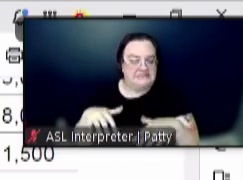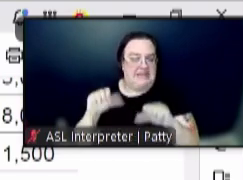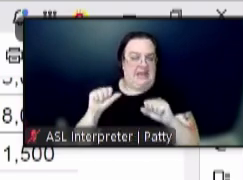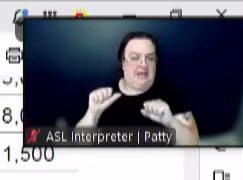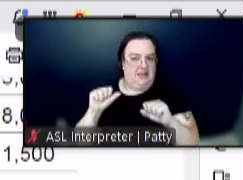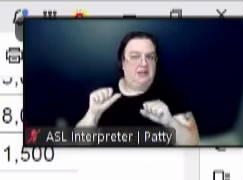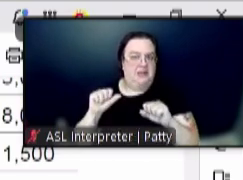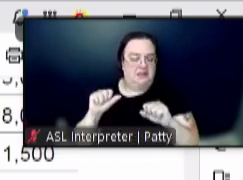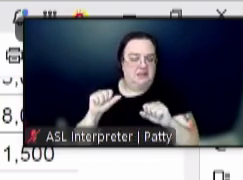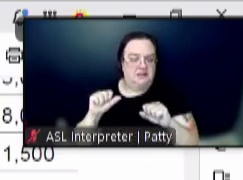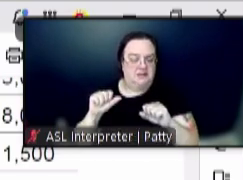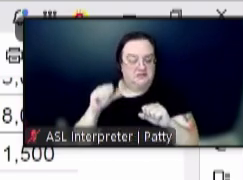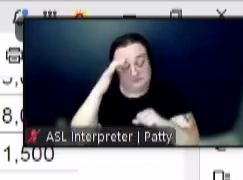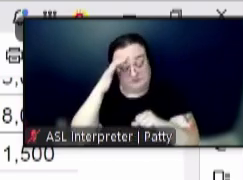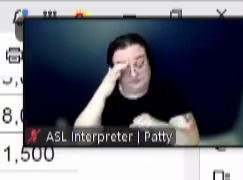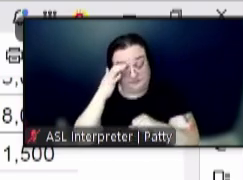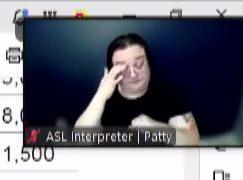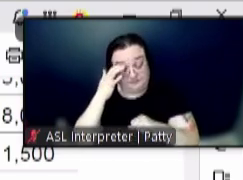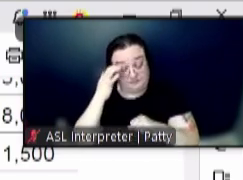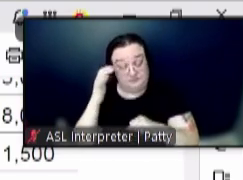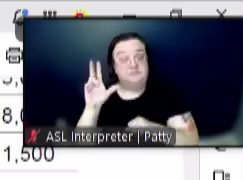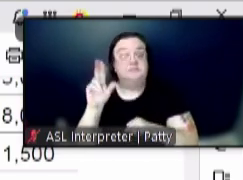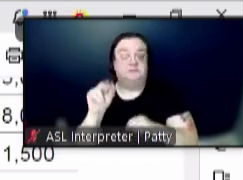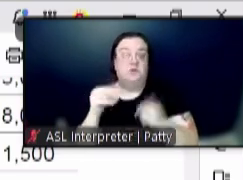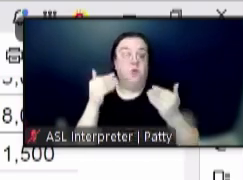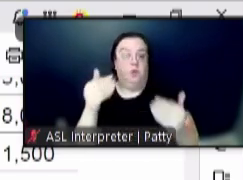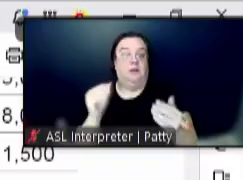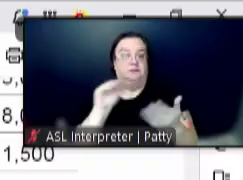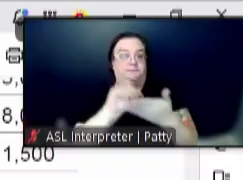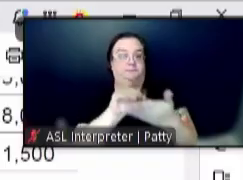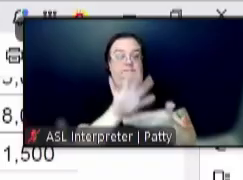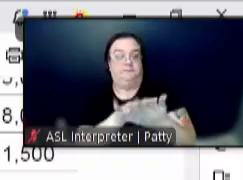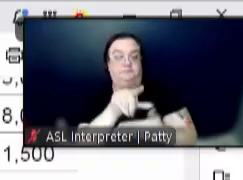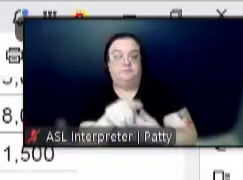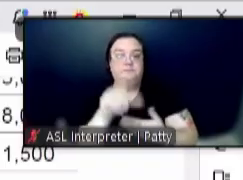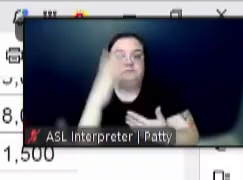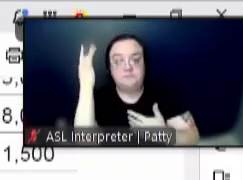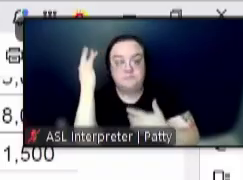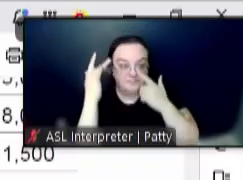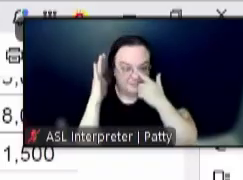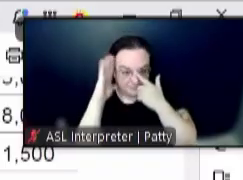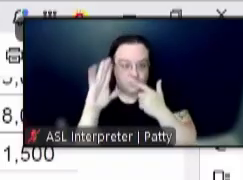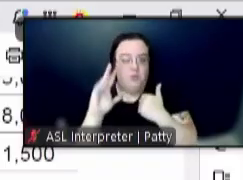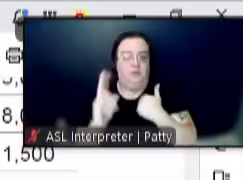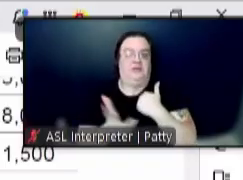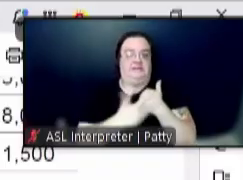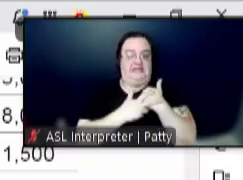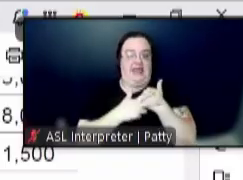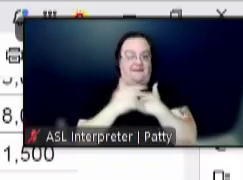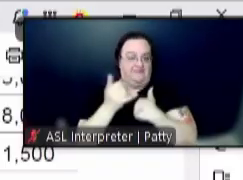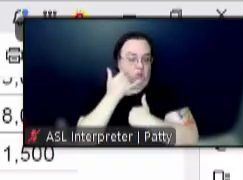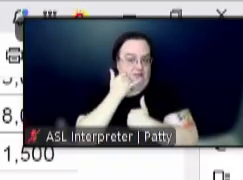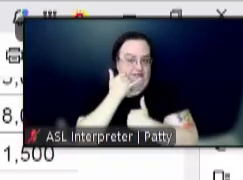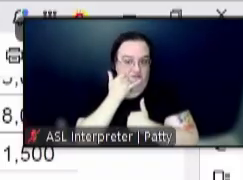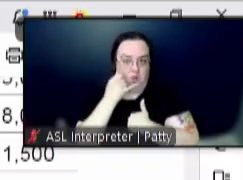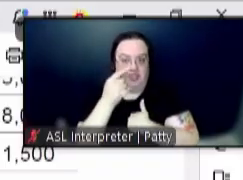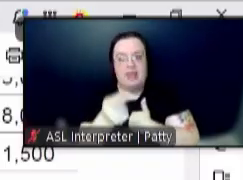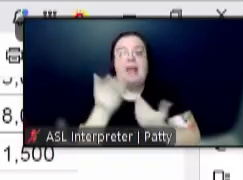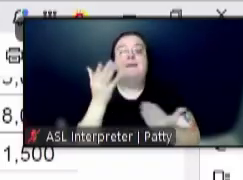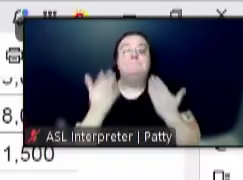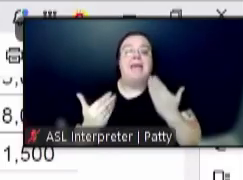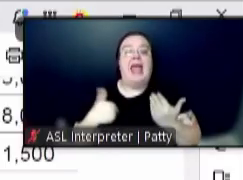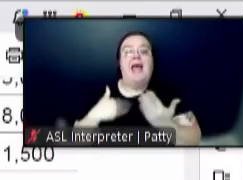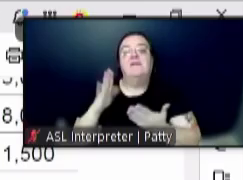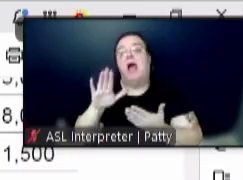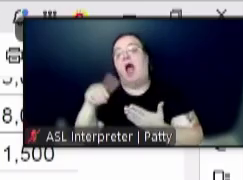No. We went ahead and put it right there because we're going to be saving on telephones there. We may have additional things that